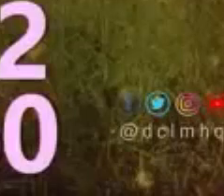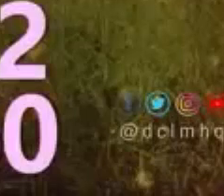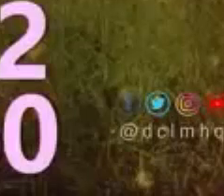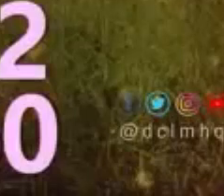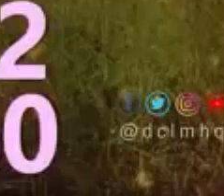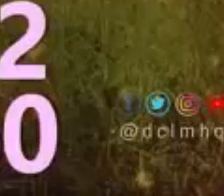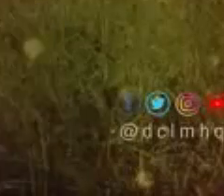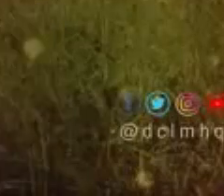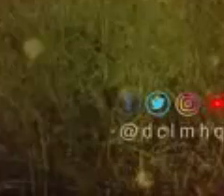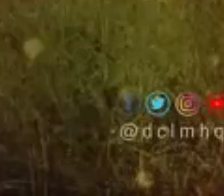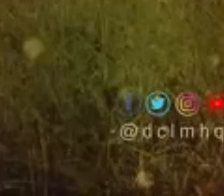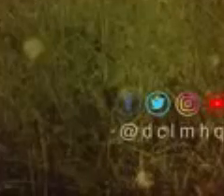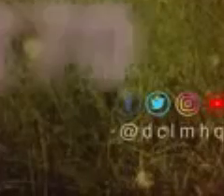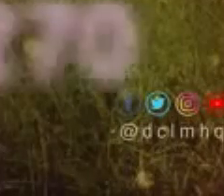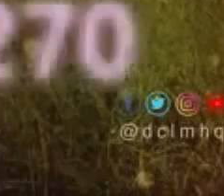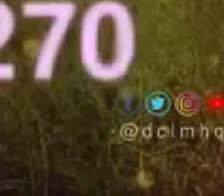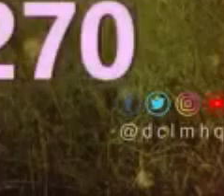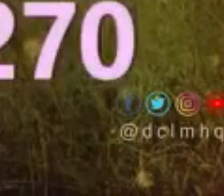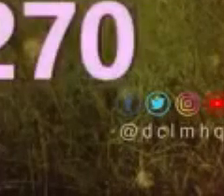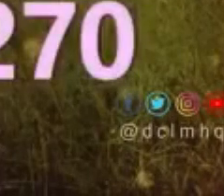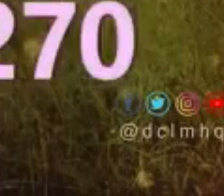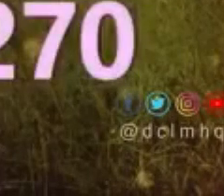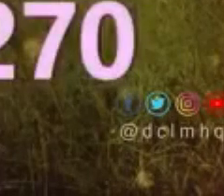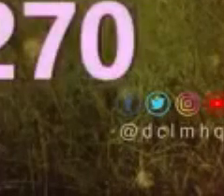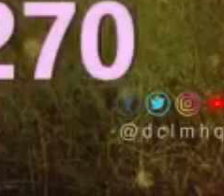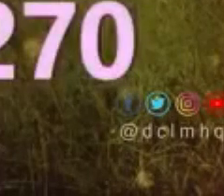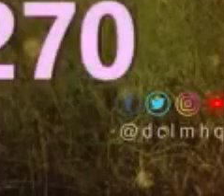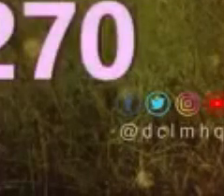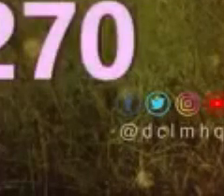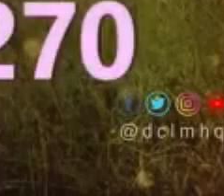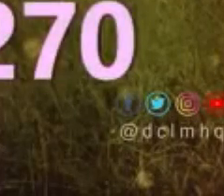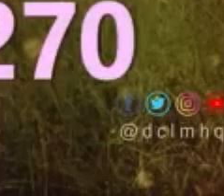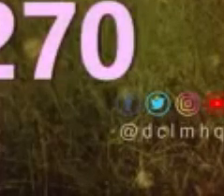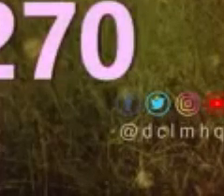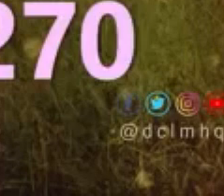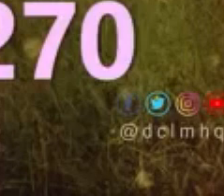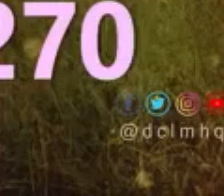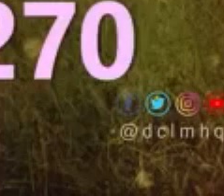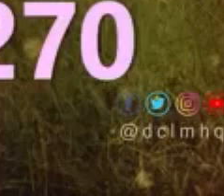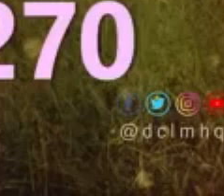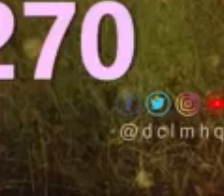together from our gospel hymns and songs, number